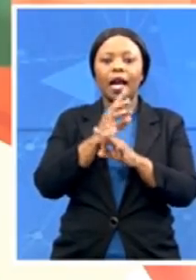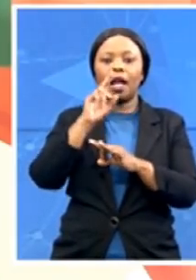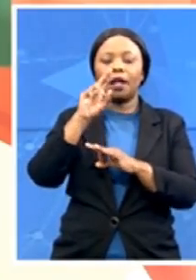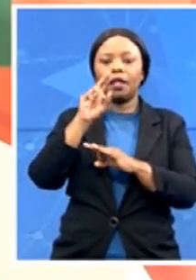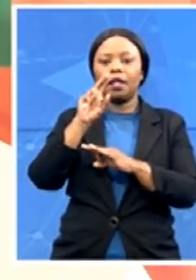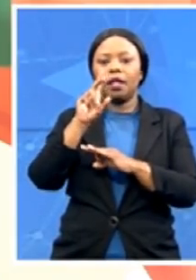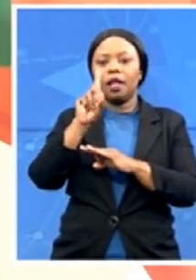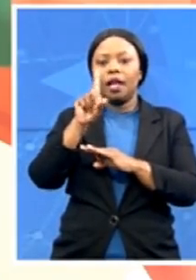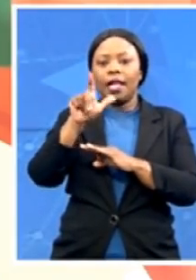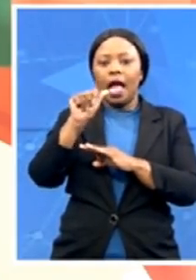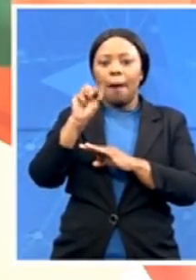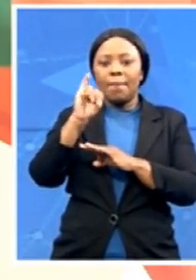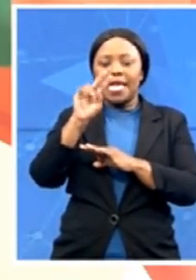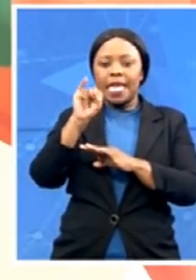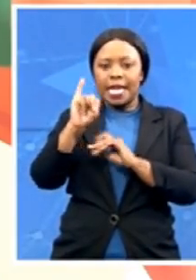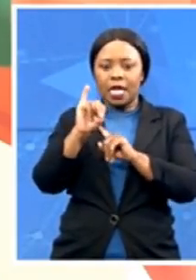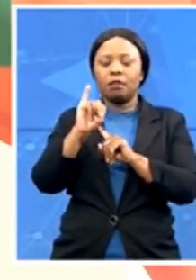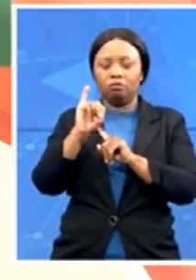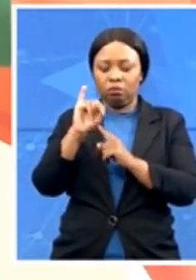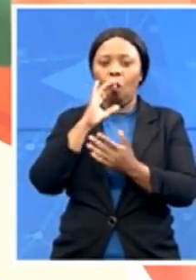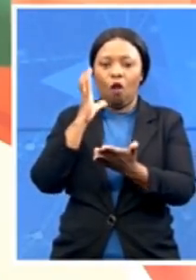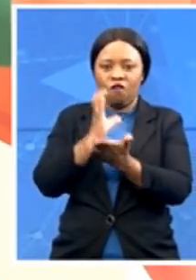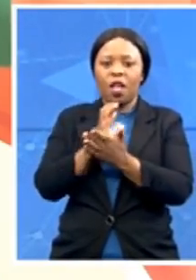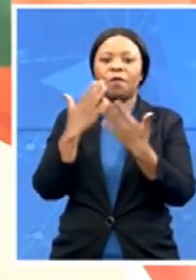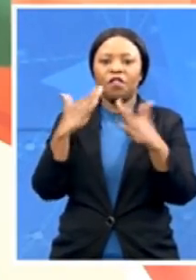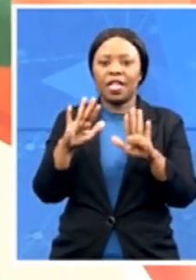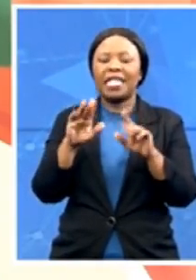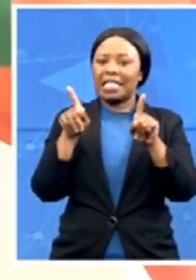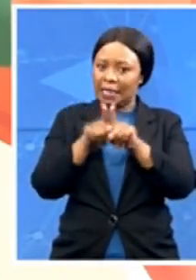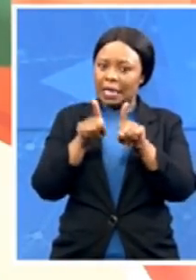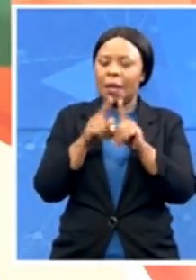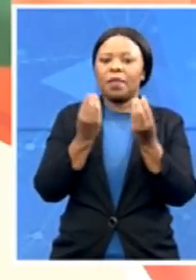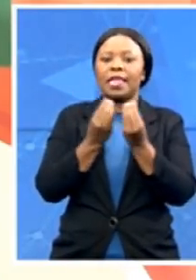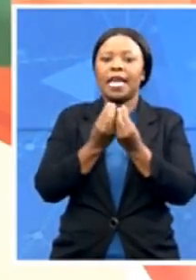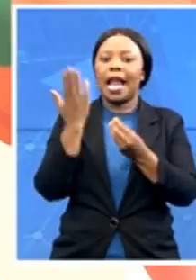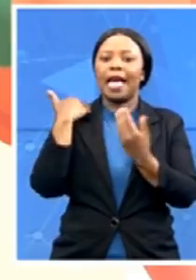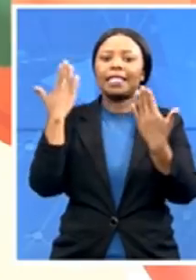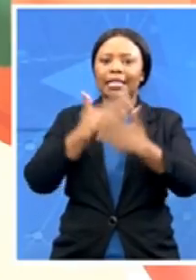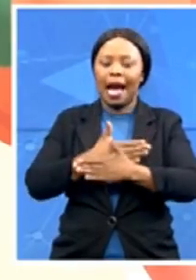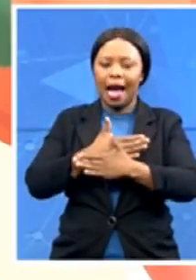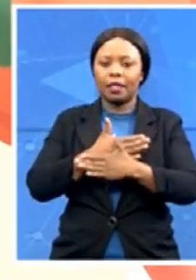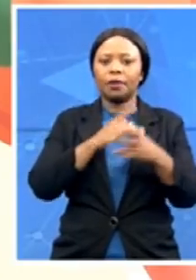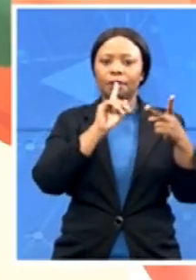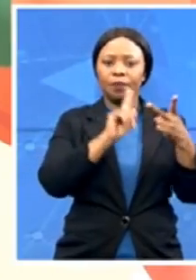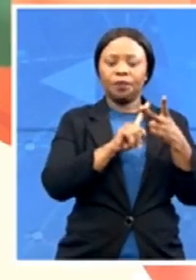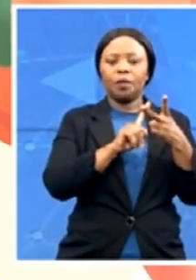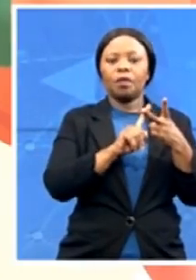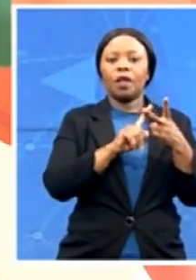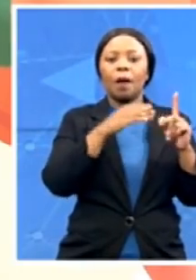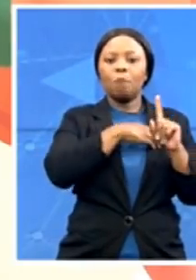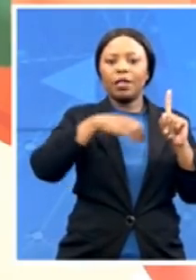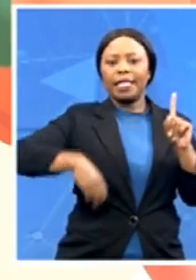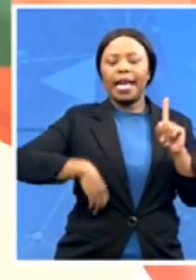confirmed the same to me last night, as well as President of the ATM this